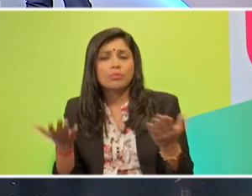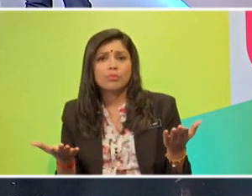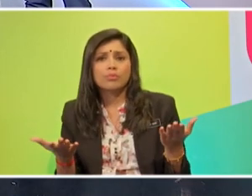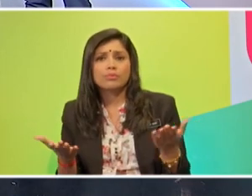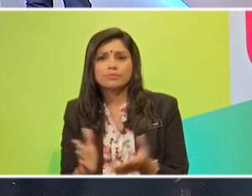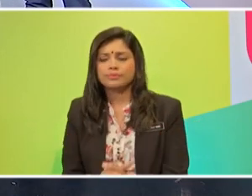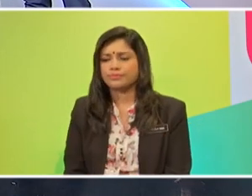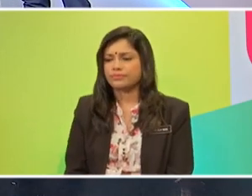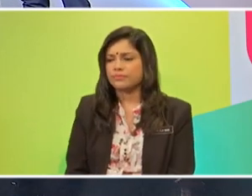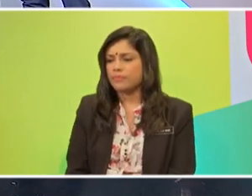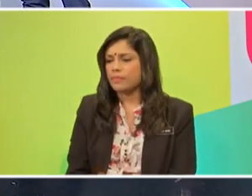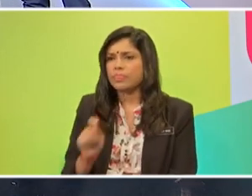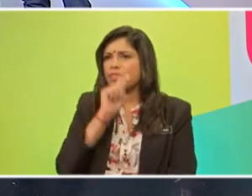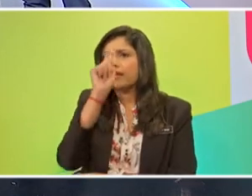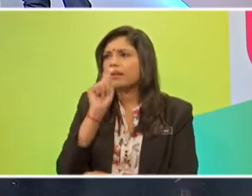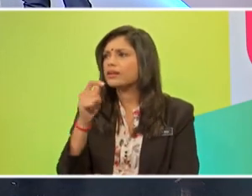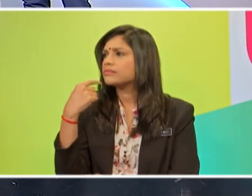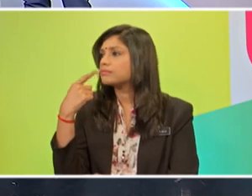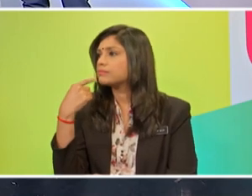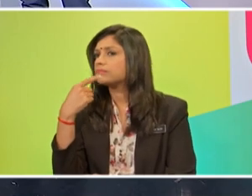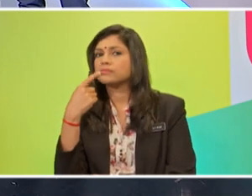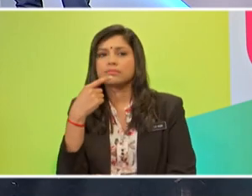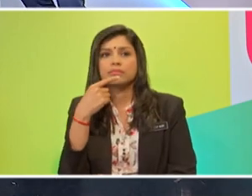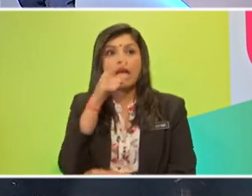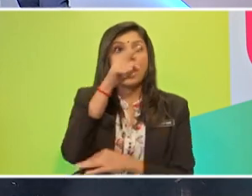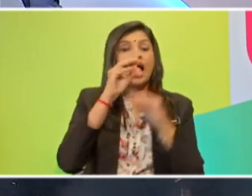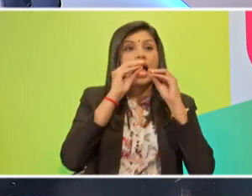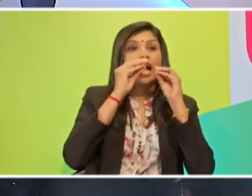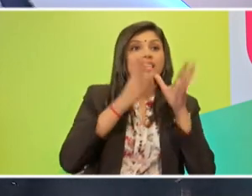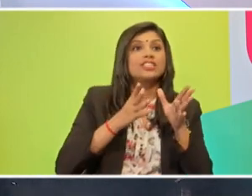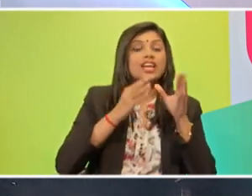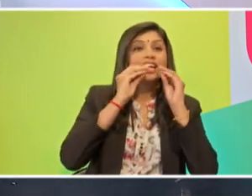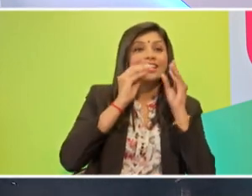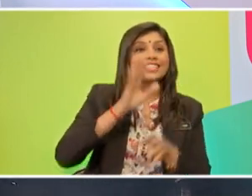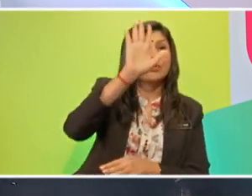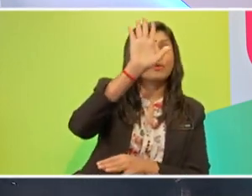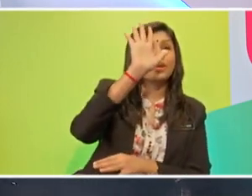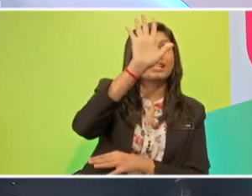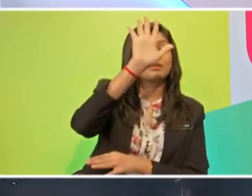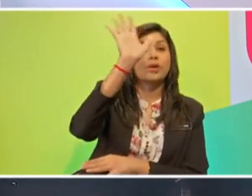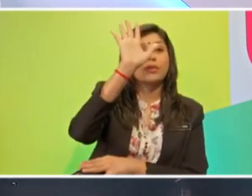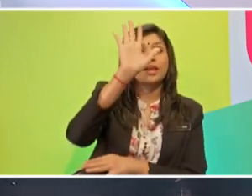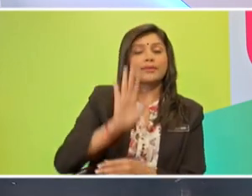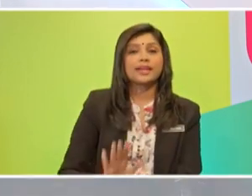maybe I should ask someone. Oh, teacher, teacher, what is this?